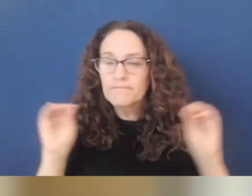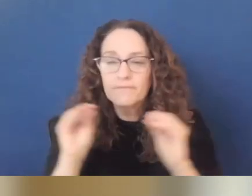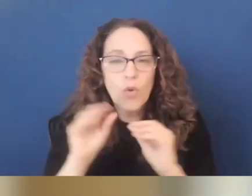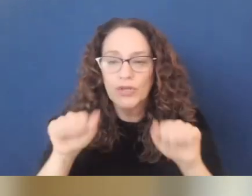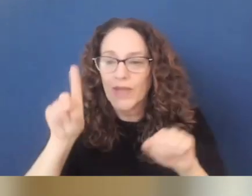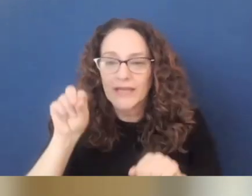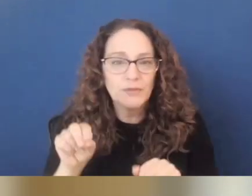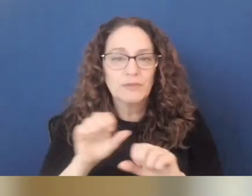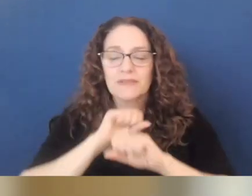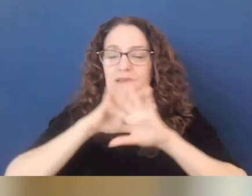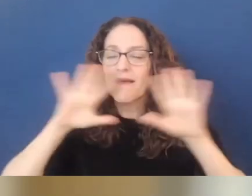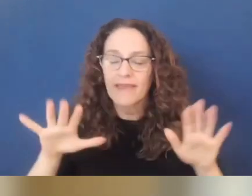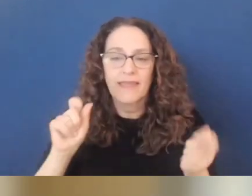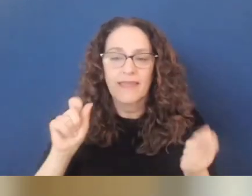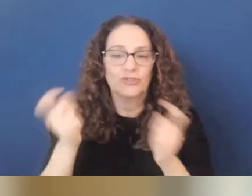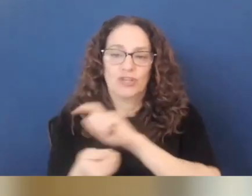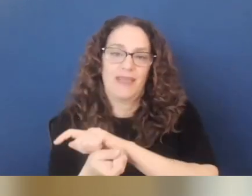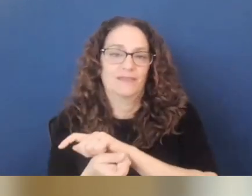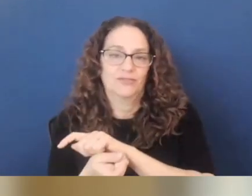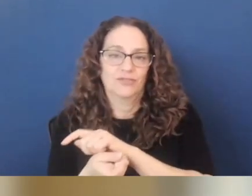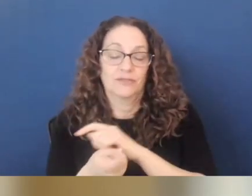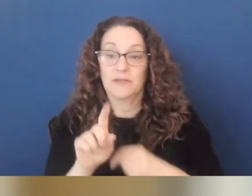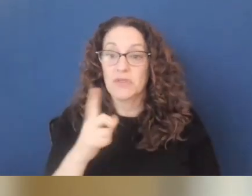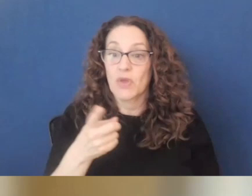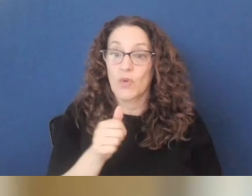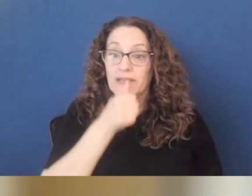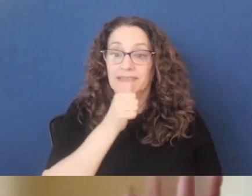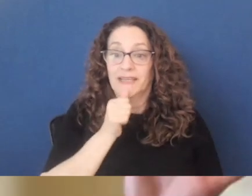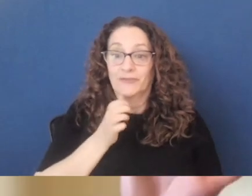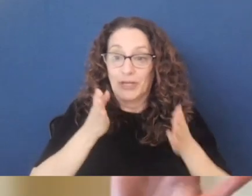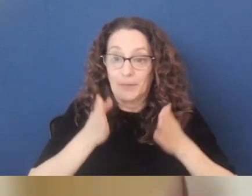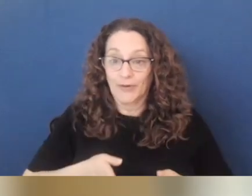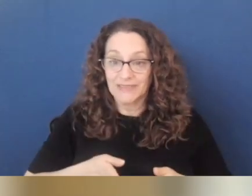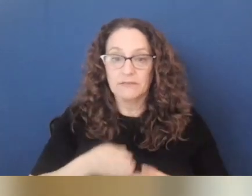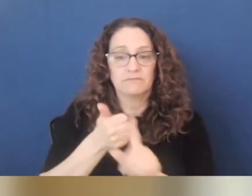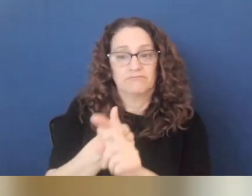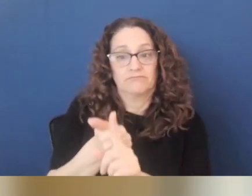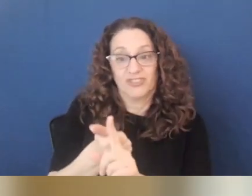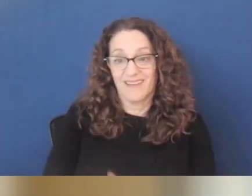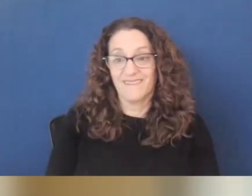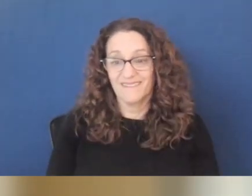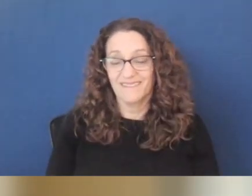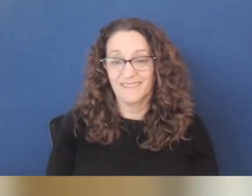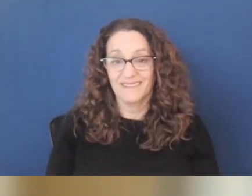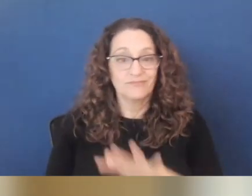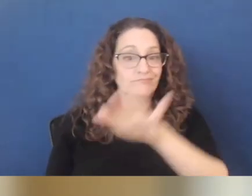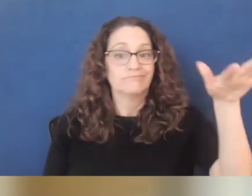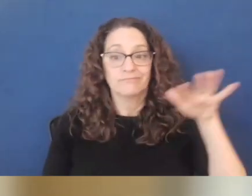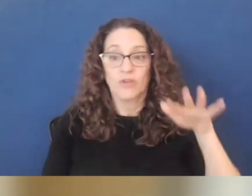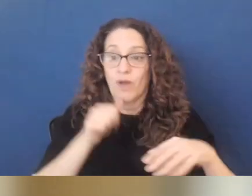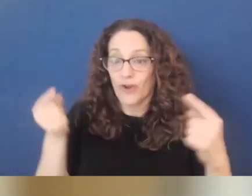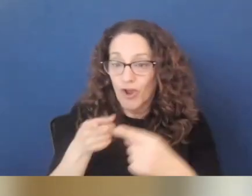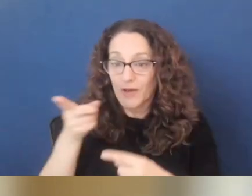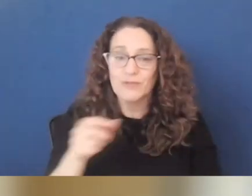change anything. And the only person that's suffering from this rumination is, you know, ourselves. And there comes a